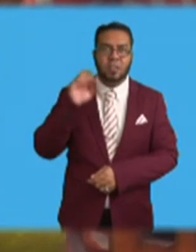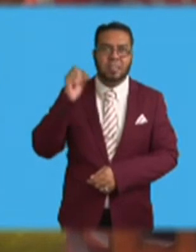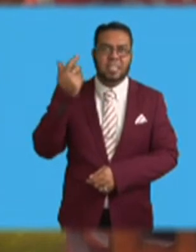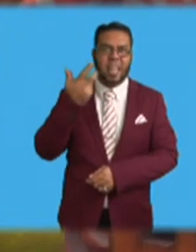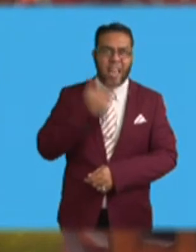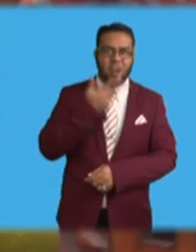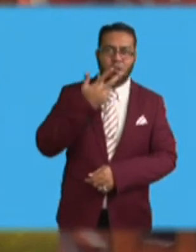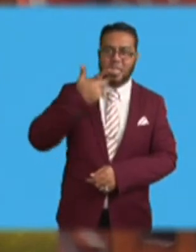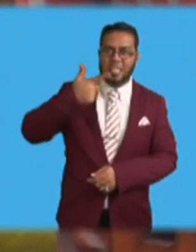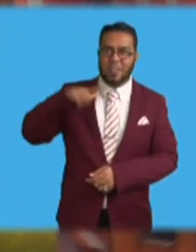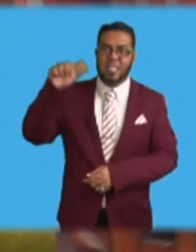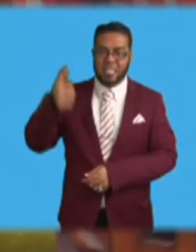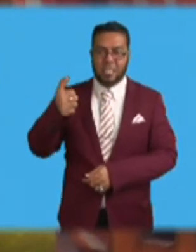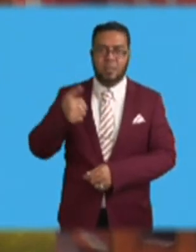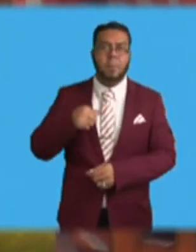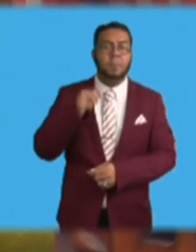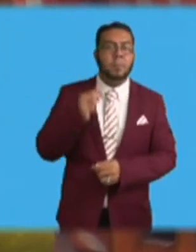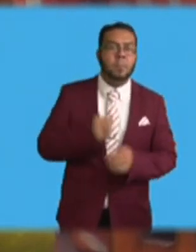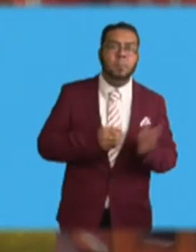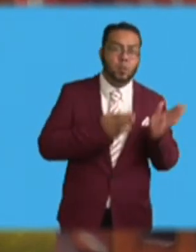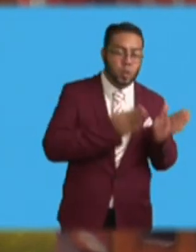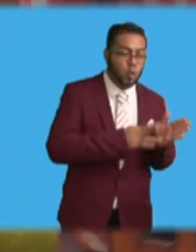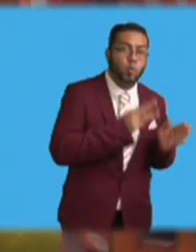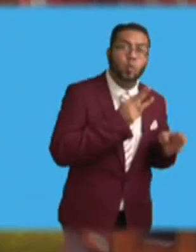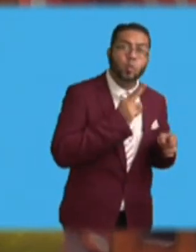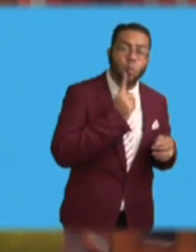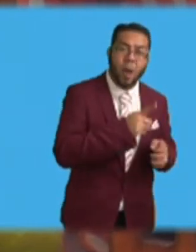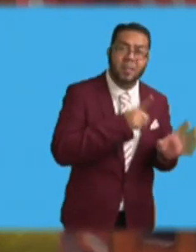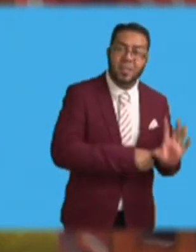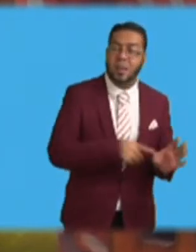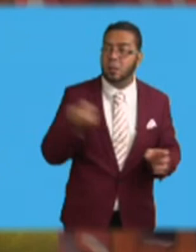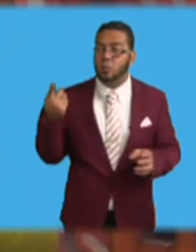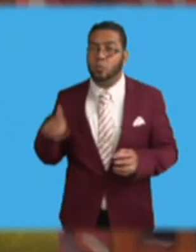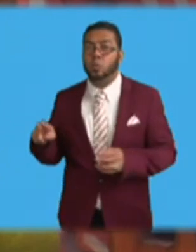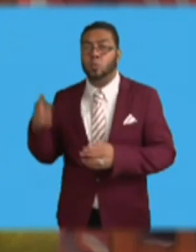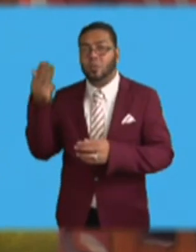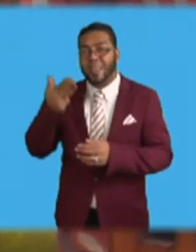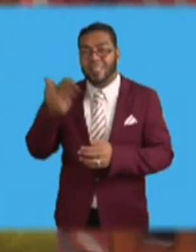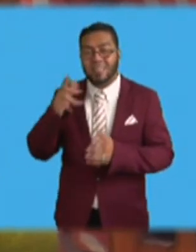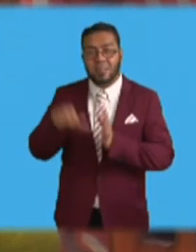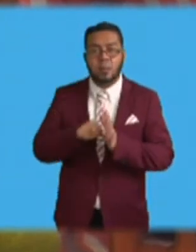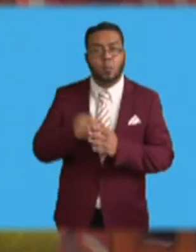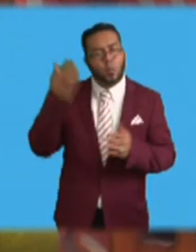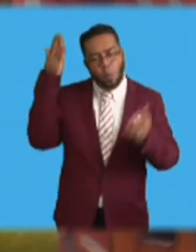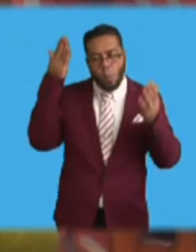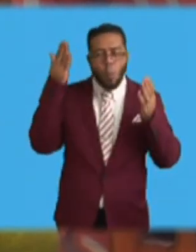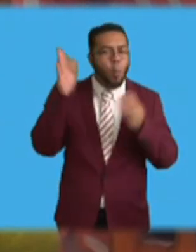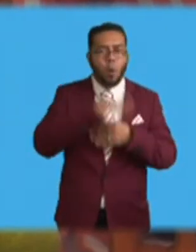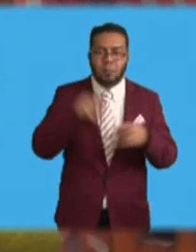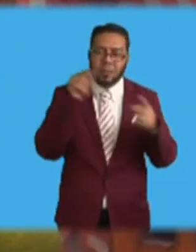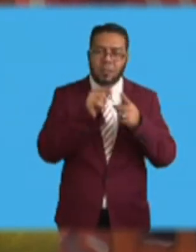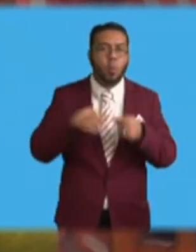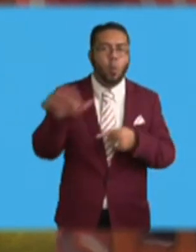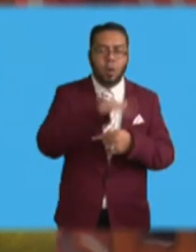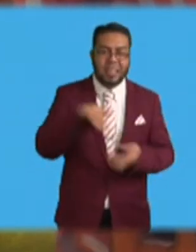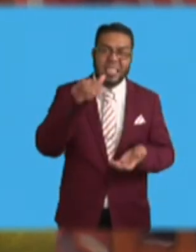333,876 between 12 months to 19. However, this vaccination campaign will be initially targeted at all medical subdivisionals in the